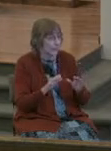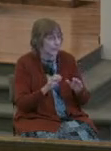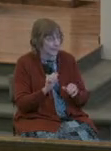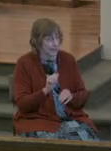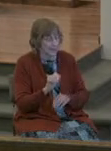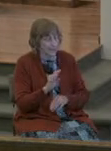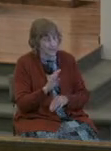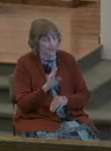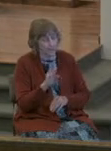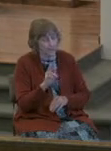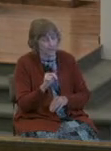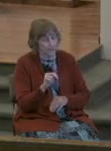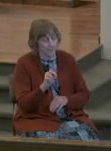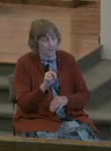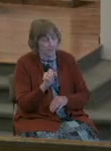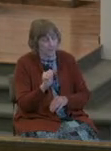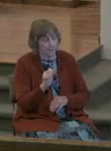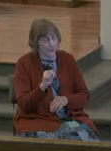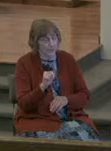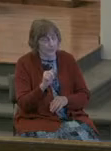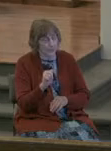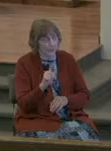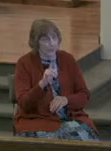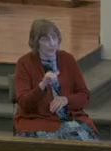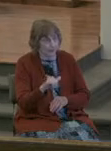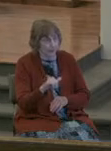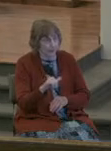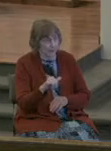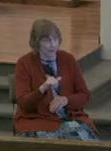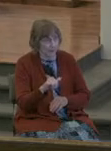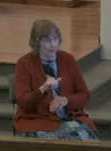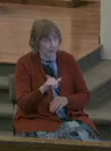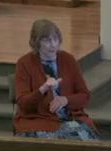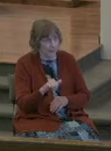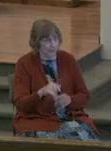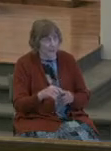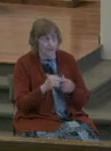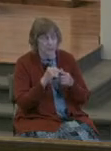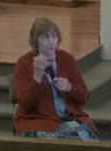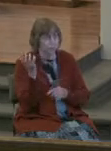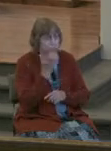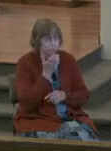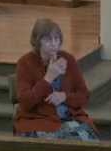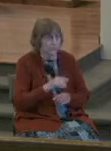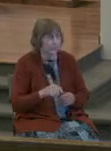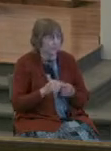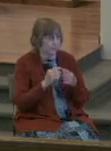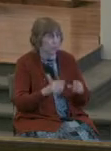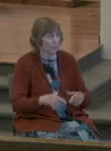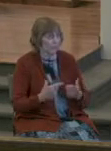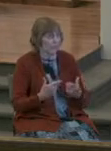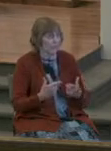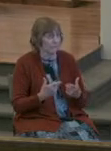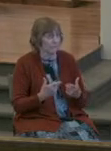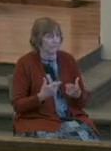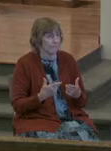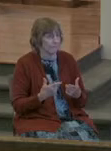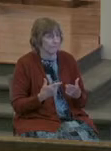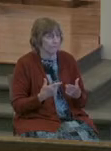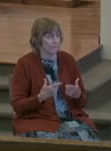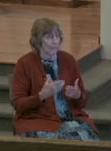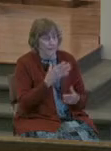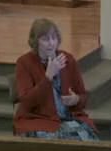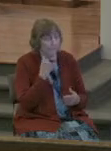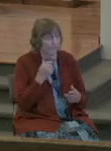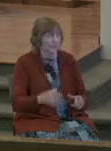means that they would have the best life, an extraordinary life. You and I should have the best life a human being can have on earth